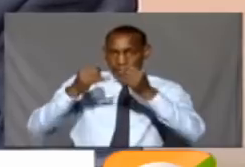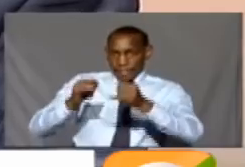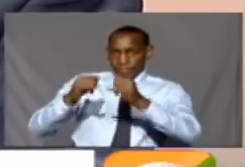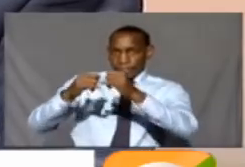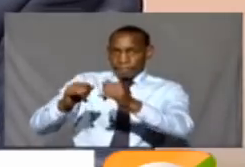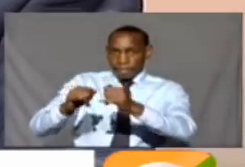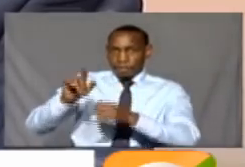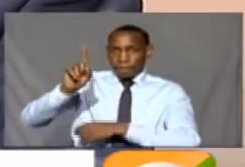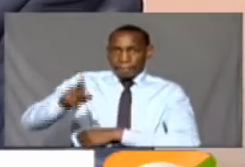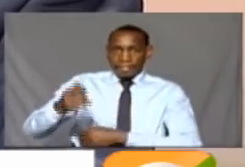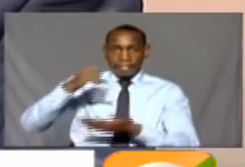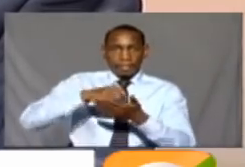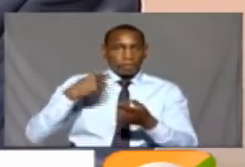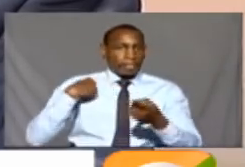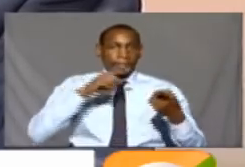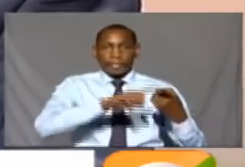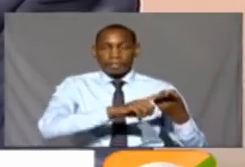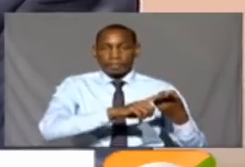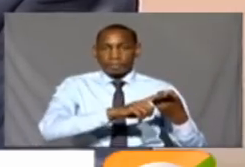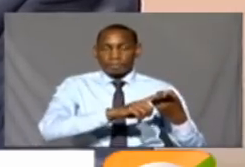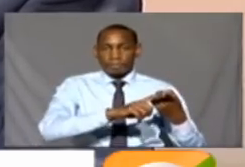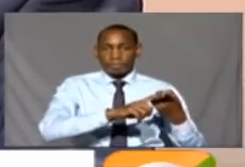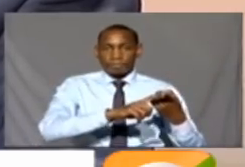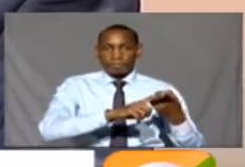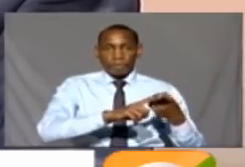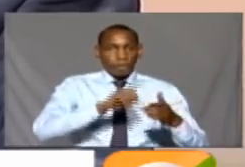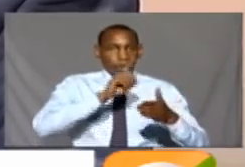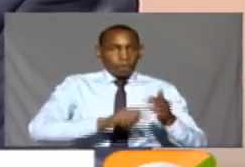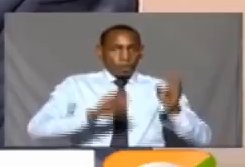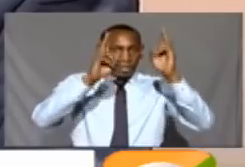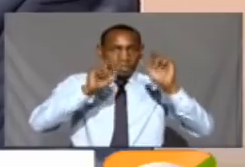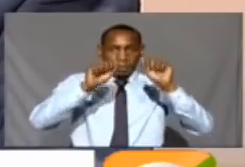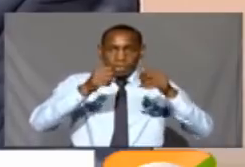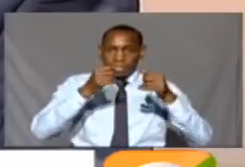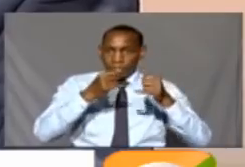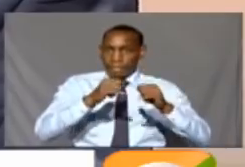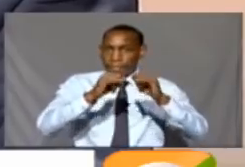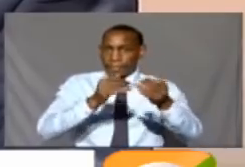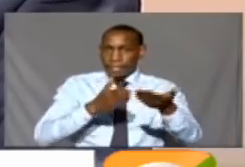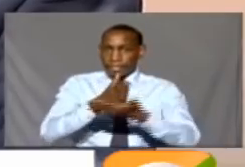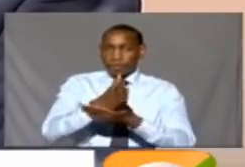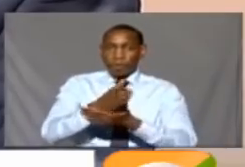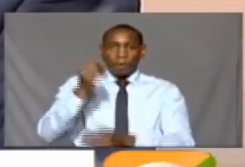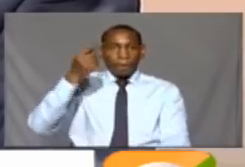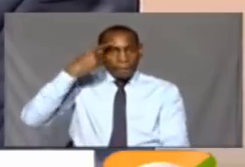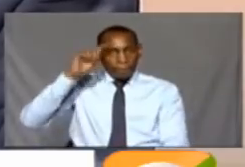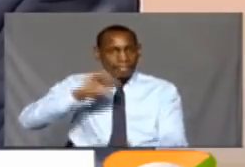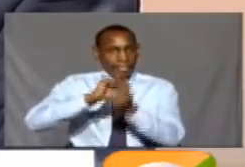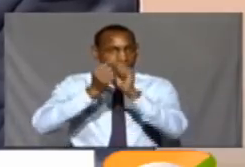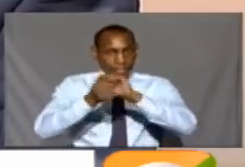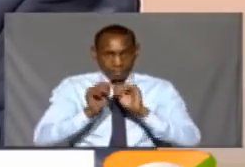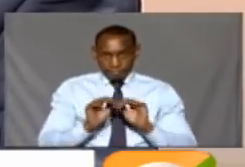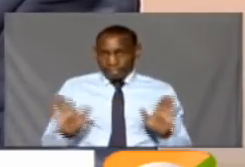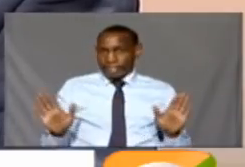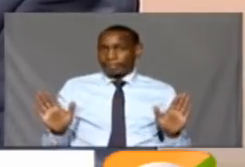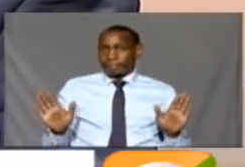must include, one, what are issues that can be implemented through mere policy changes?